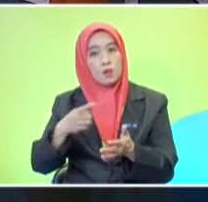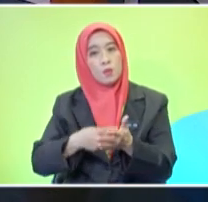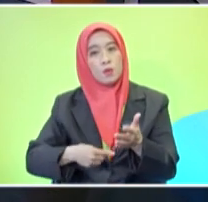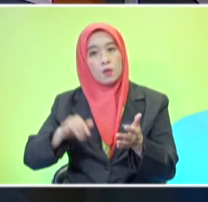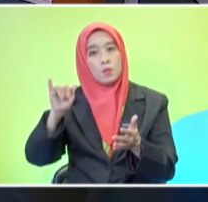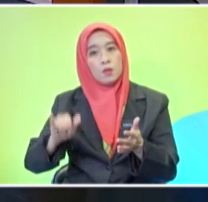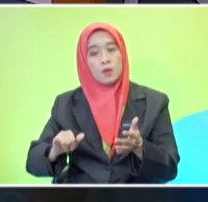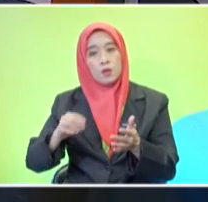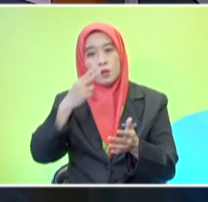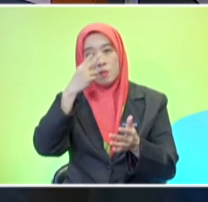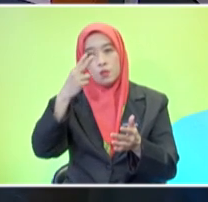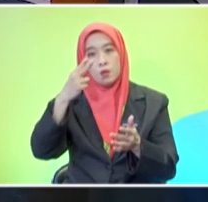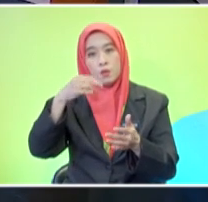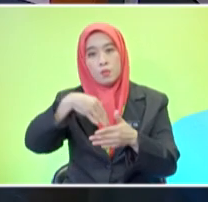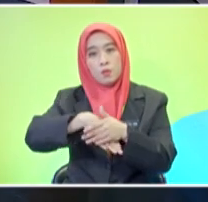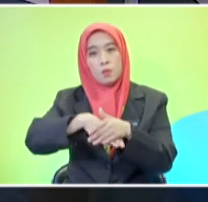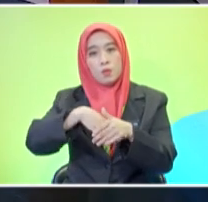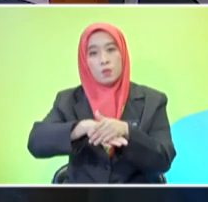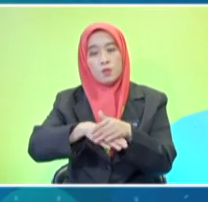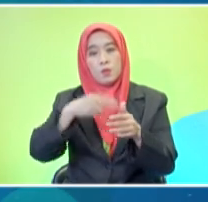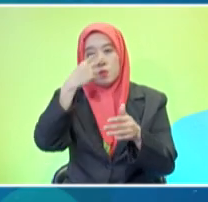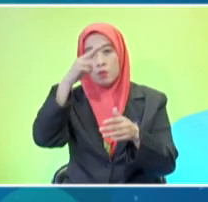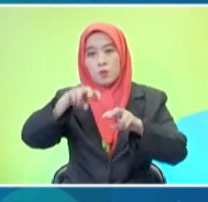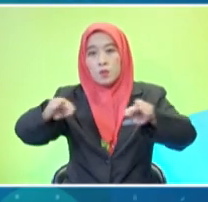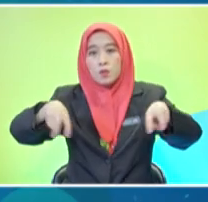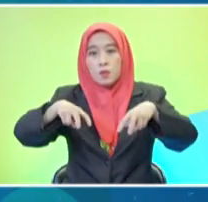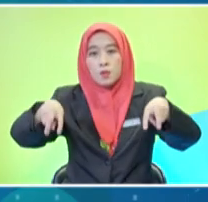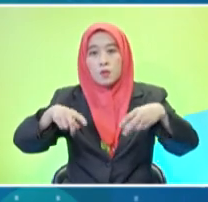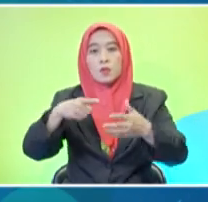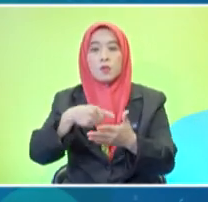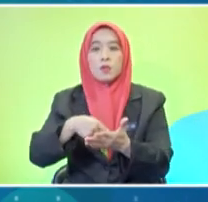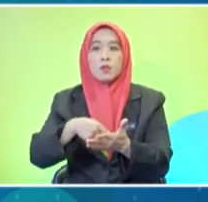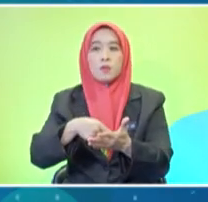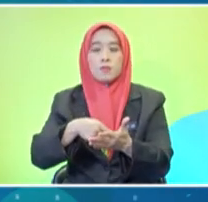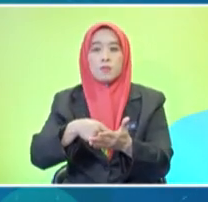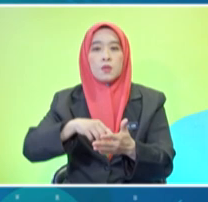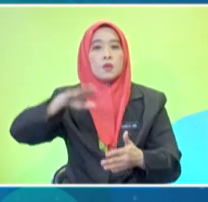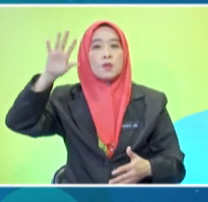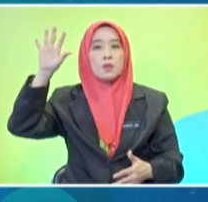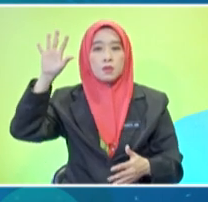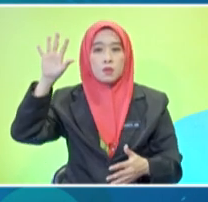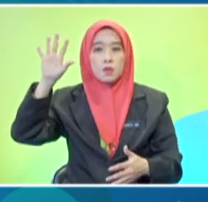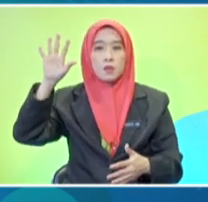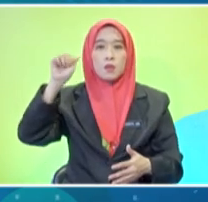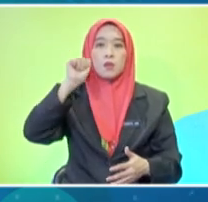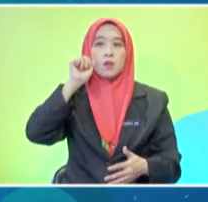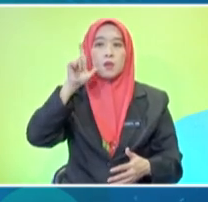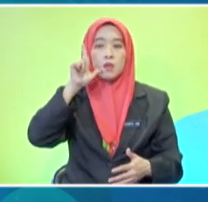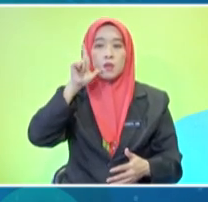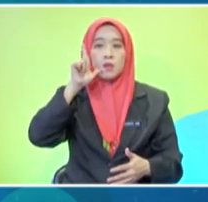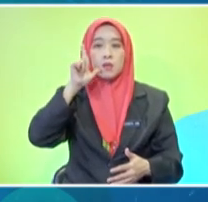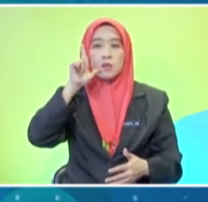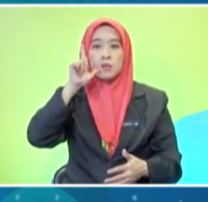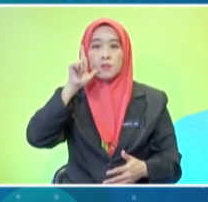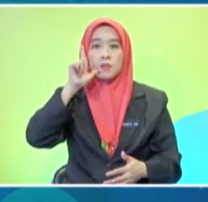conclude from this experiment? Let's have a volunteer, please. Can you raise your hands up? Okay, Alisa. Okay, Alisa.